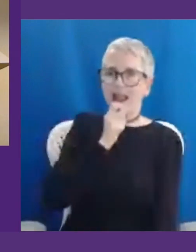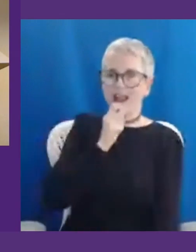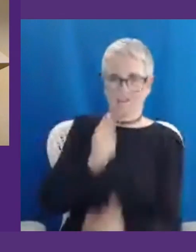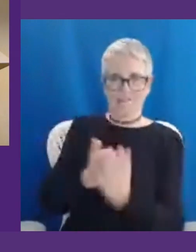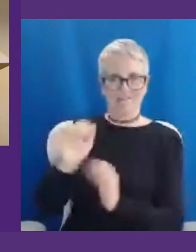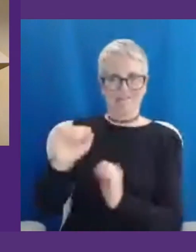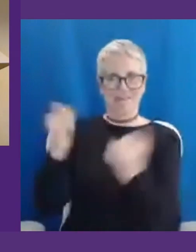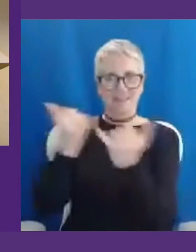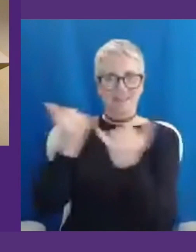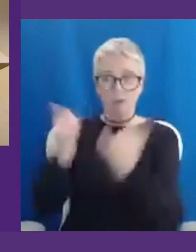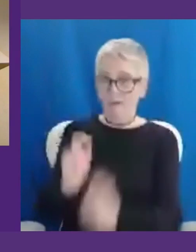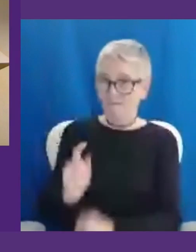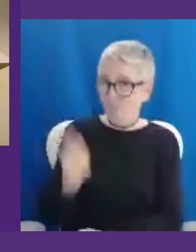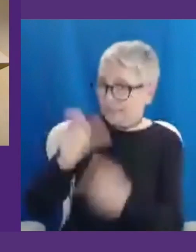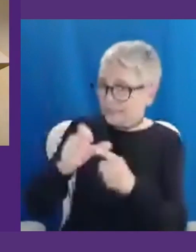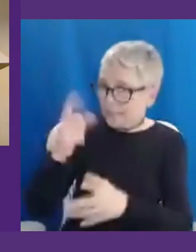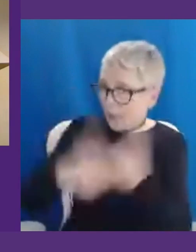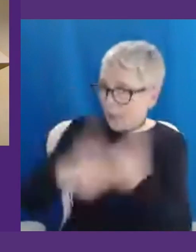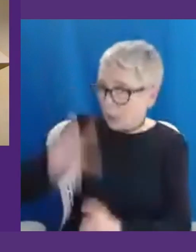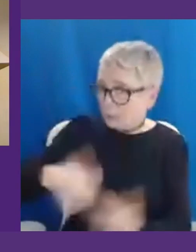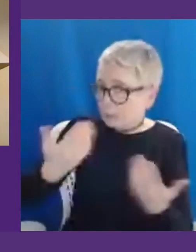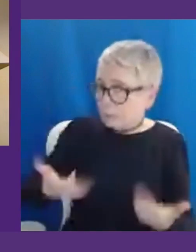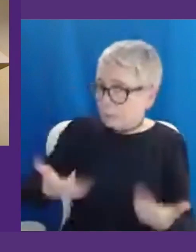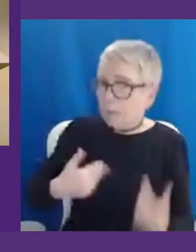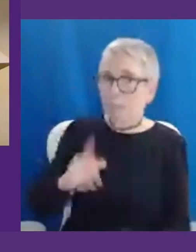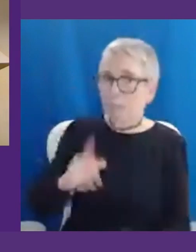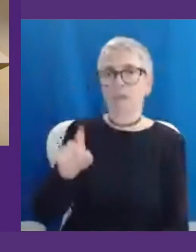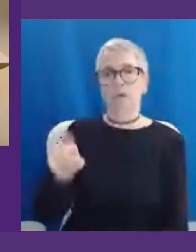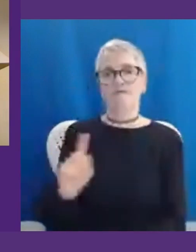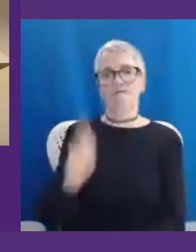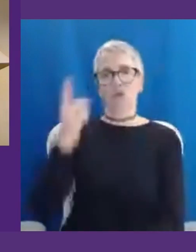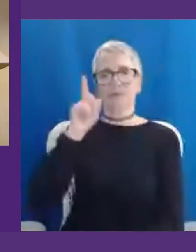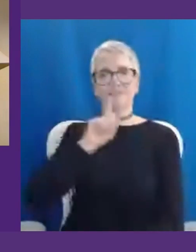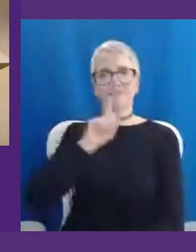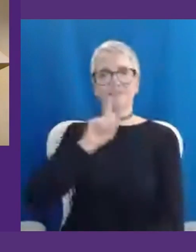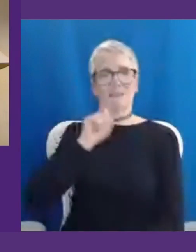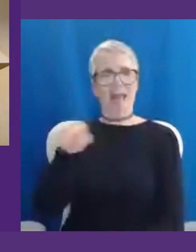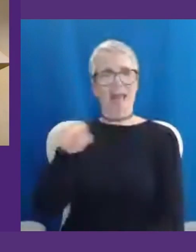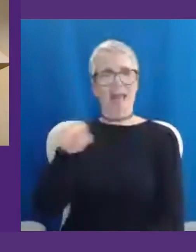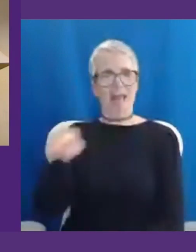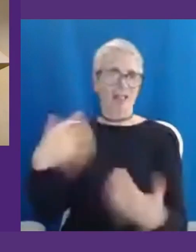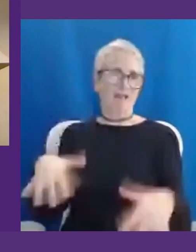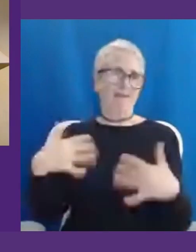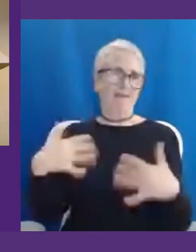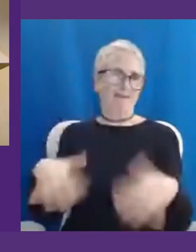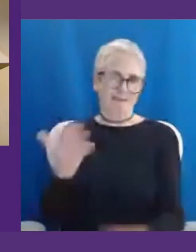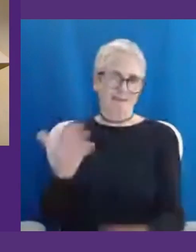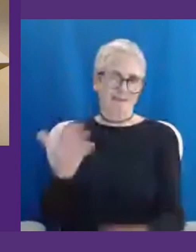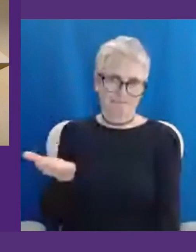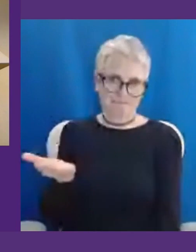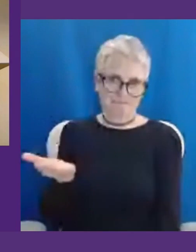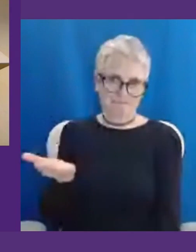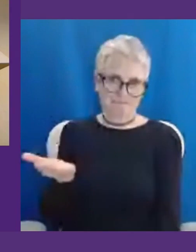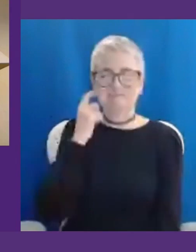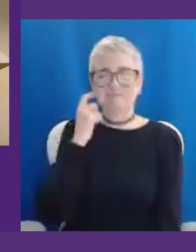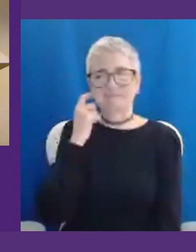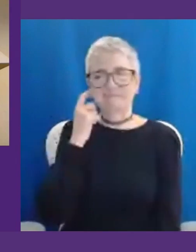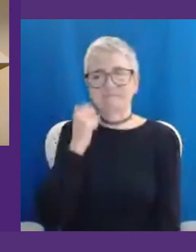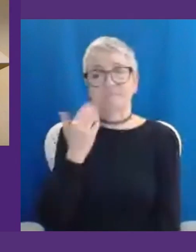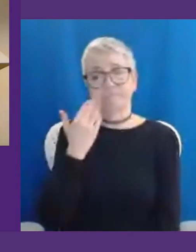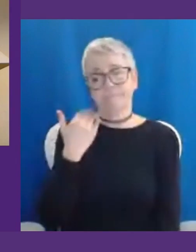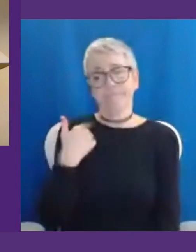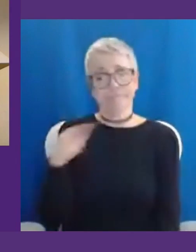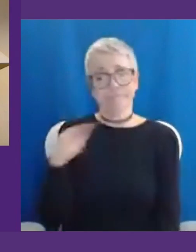first female person. That's just incredible. Recently, she has written a play, which has been a sellout at the